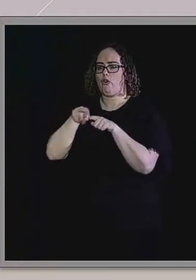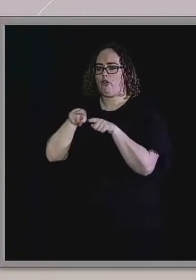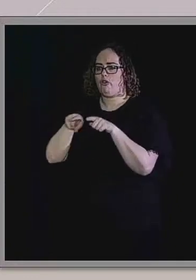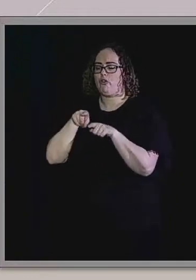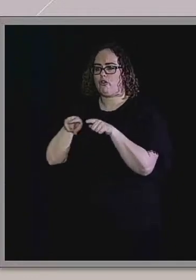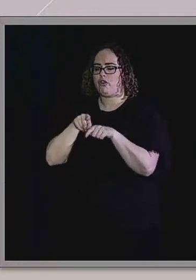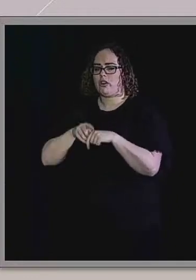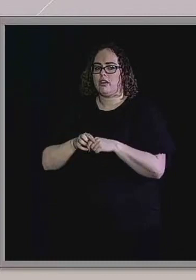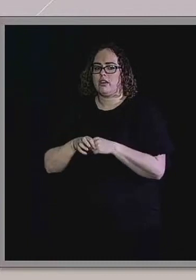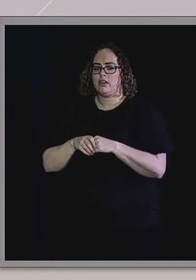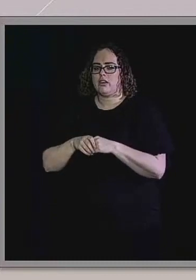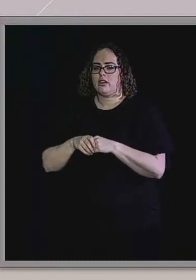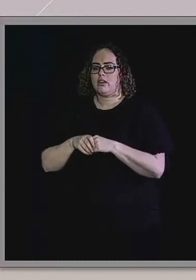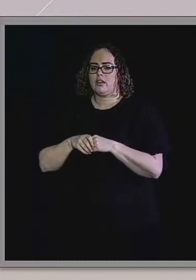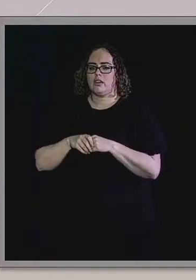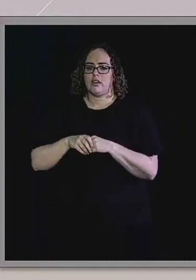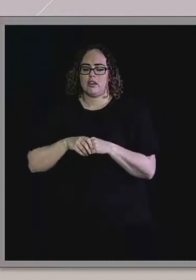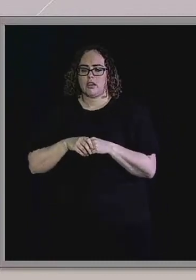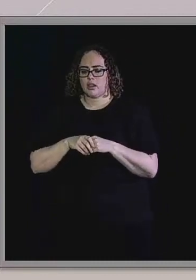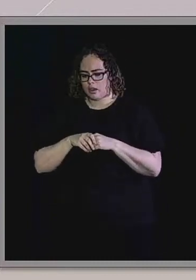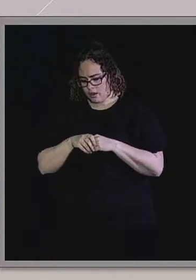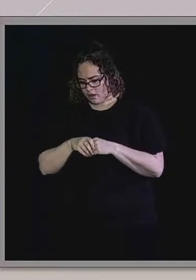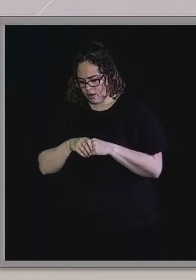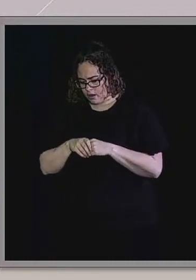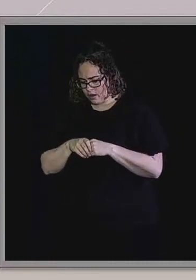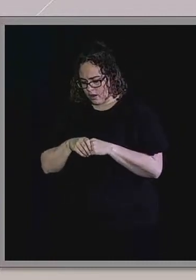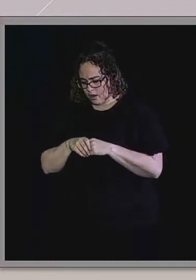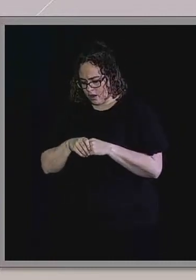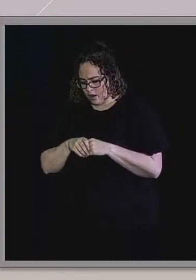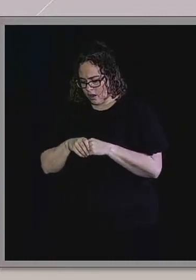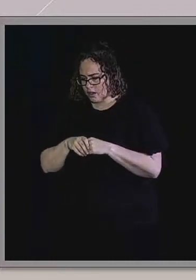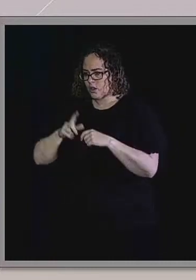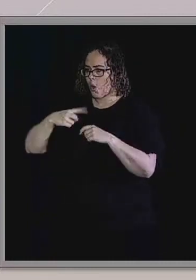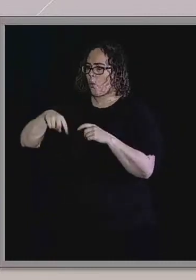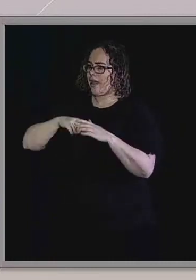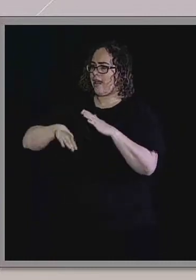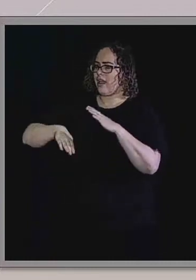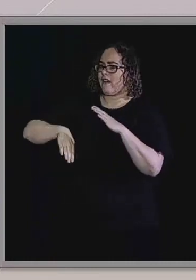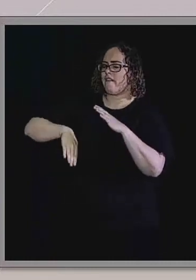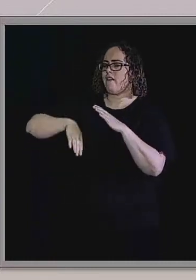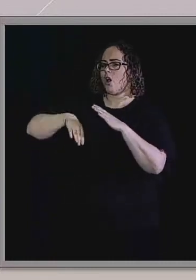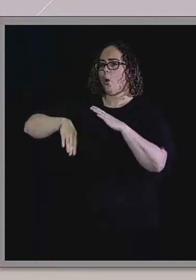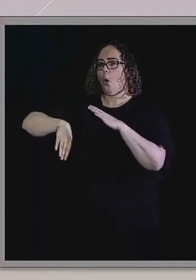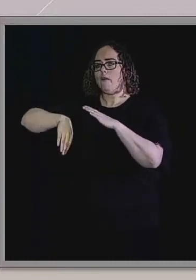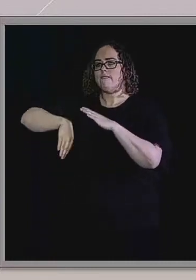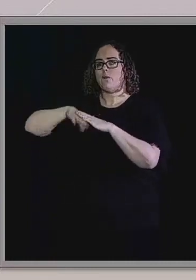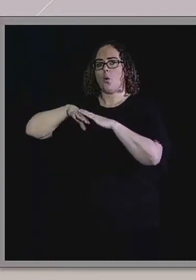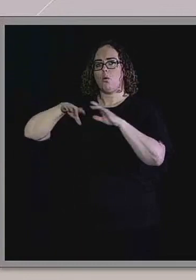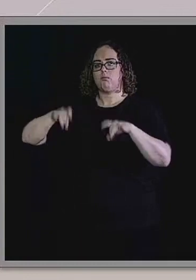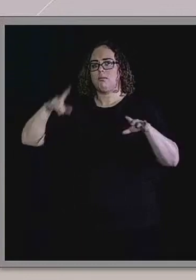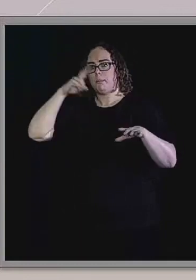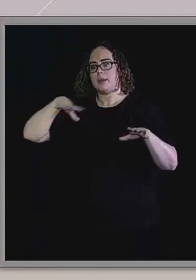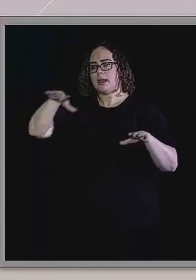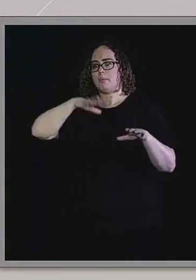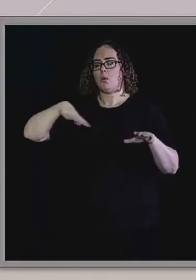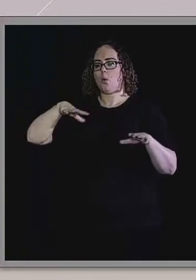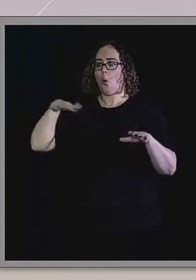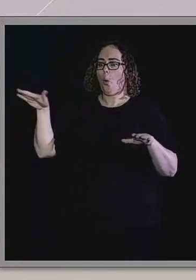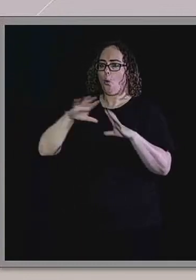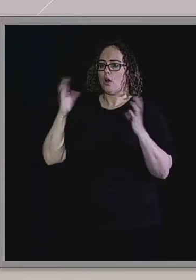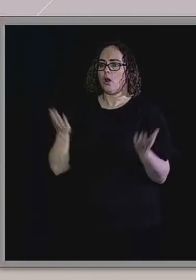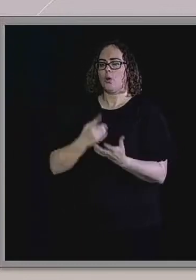is one of our greatest challenges as a whole society, which is climate change. And I think if we have that mentality